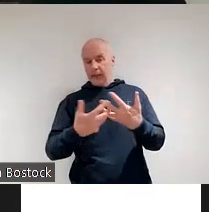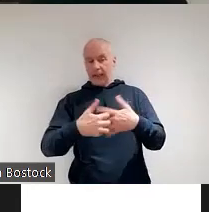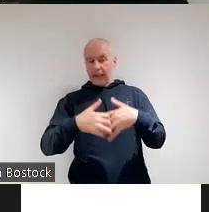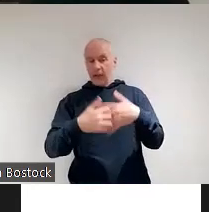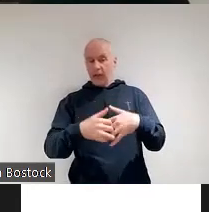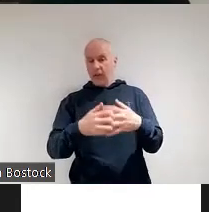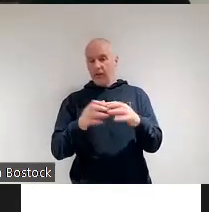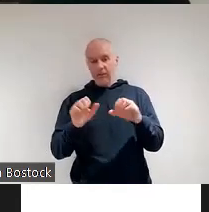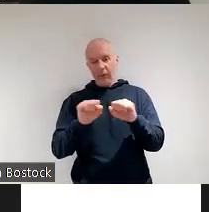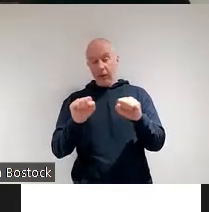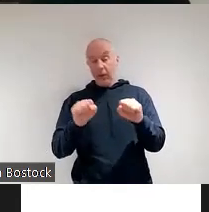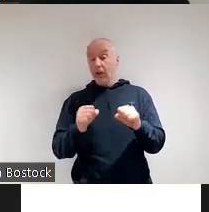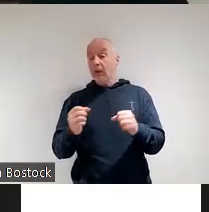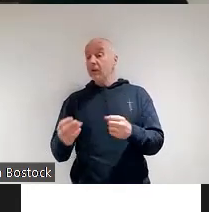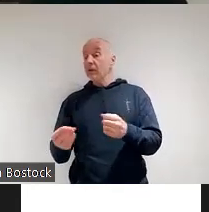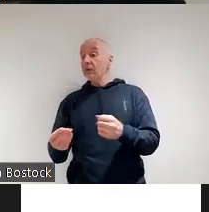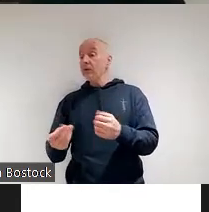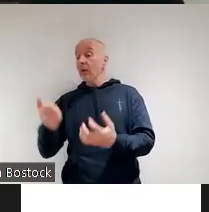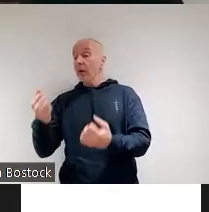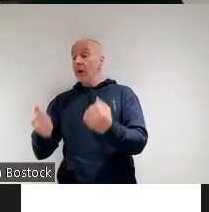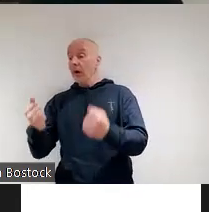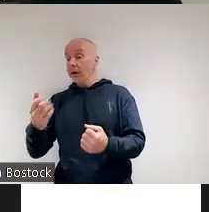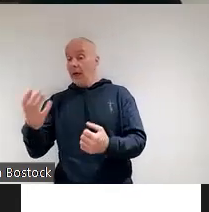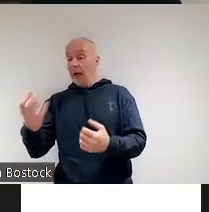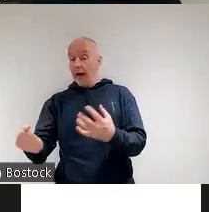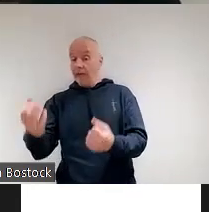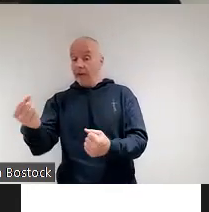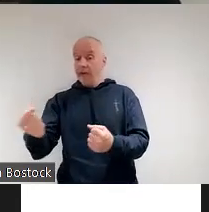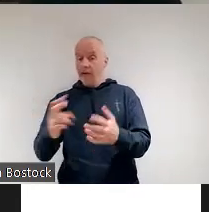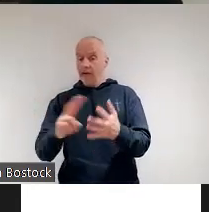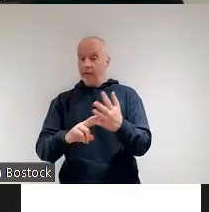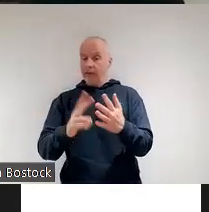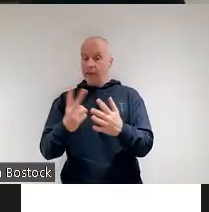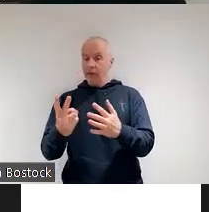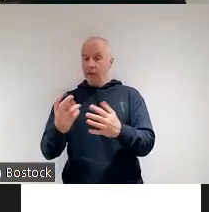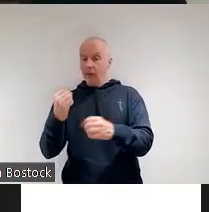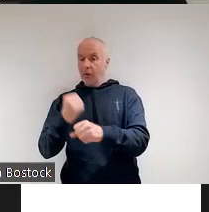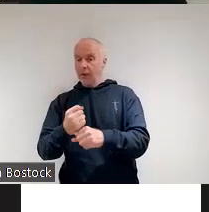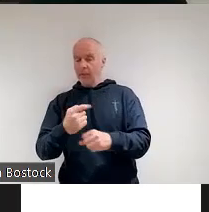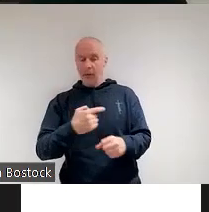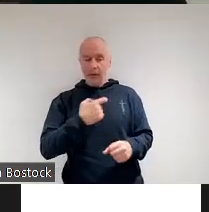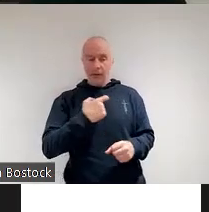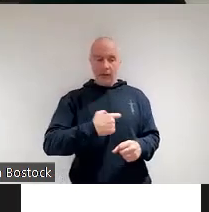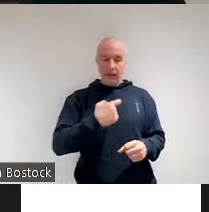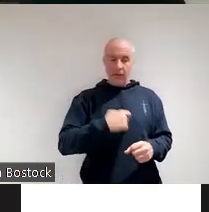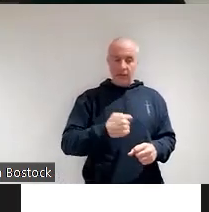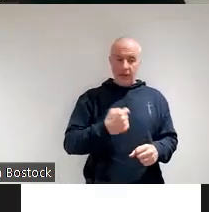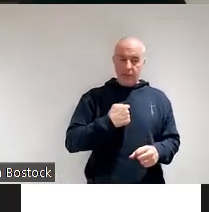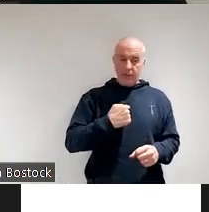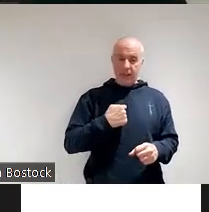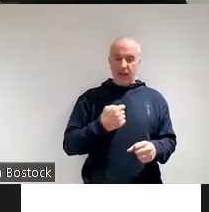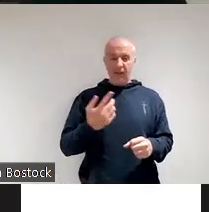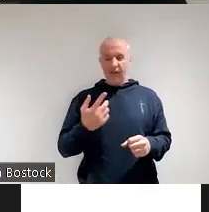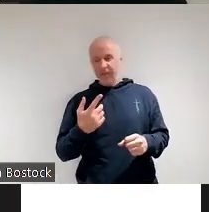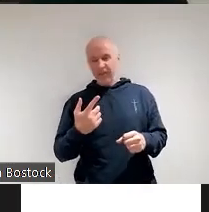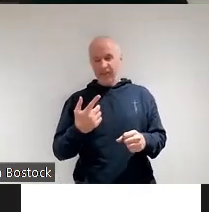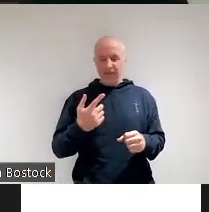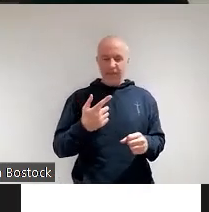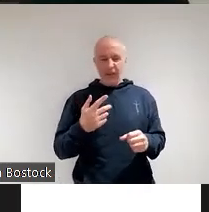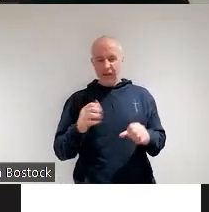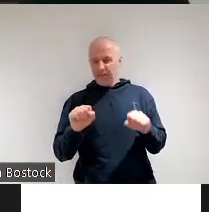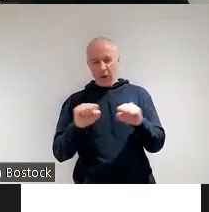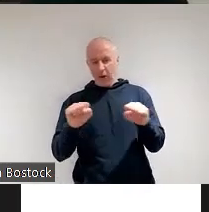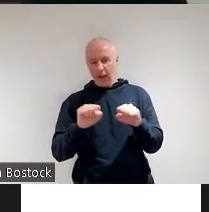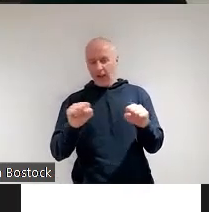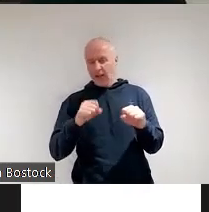manufacturers is already able to support the V2G, but personally, I don't think this is there yet. This is still a long way to